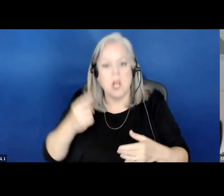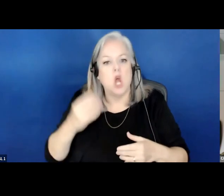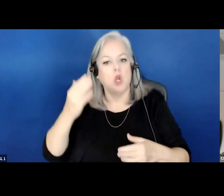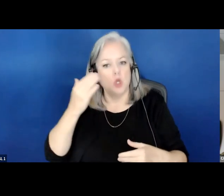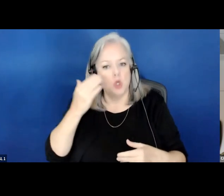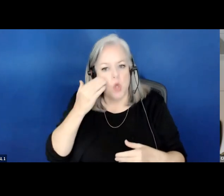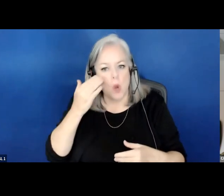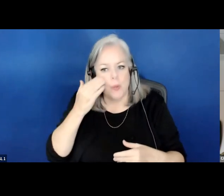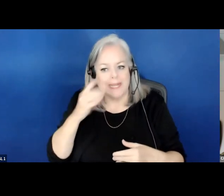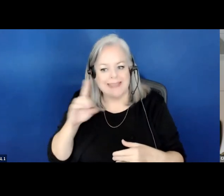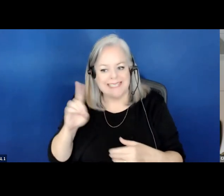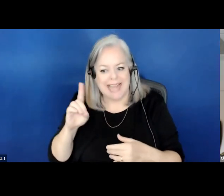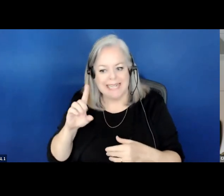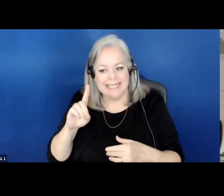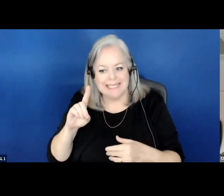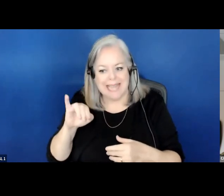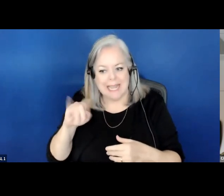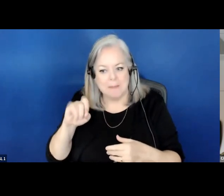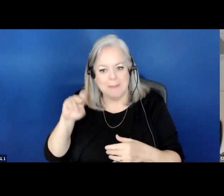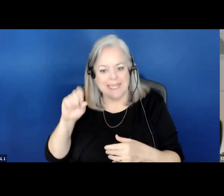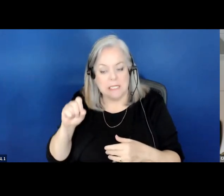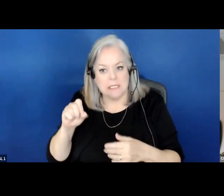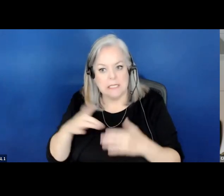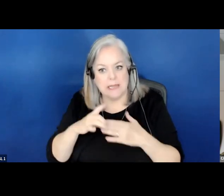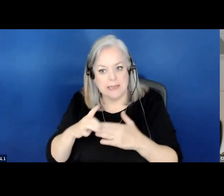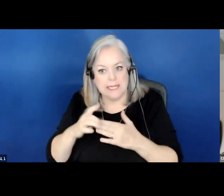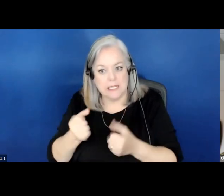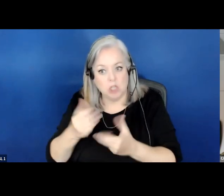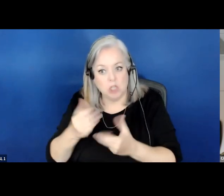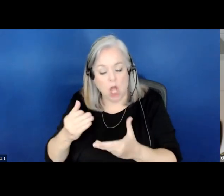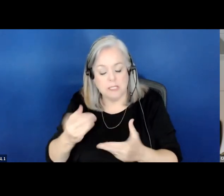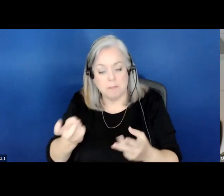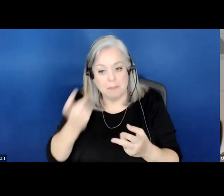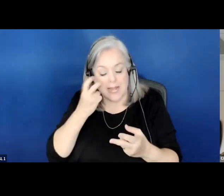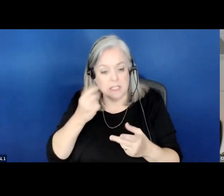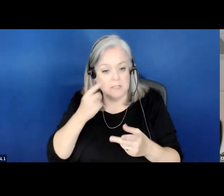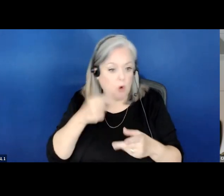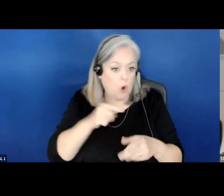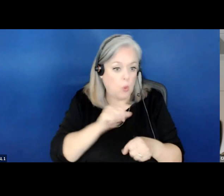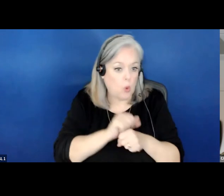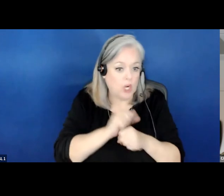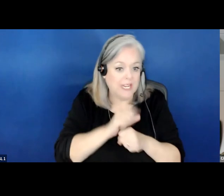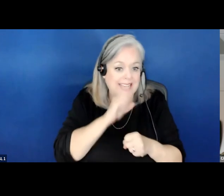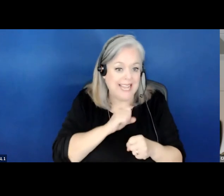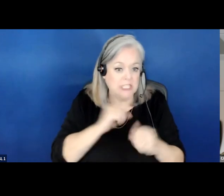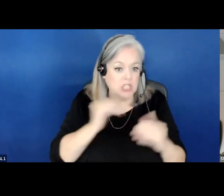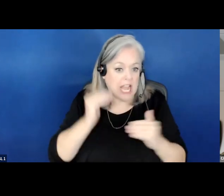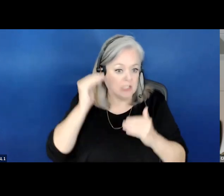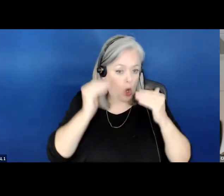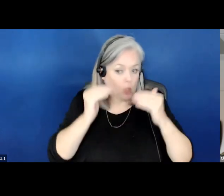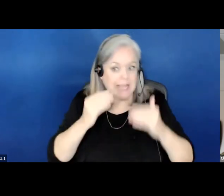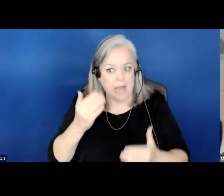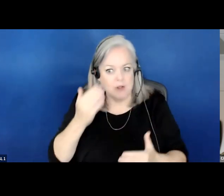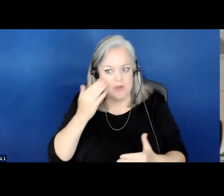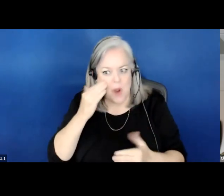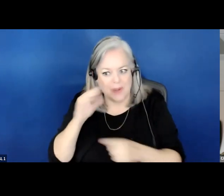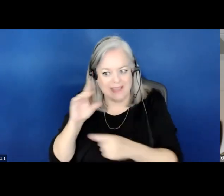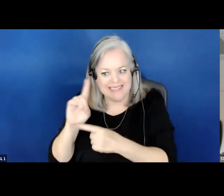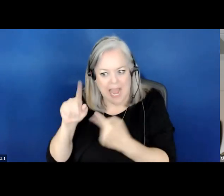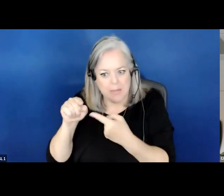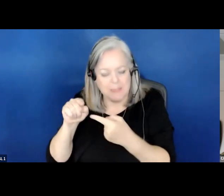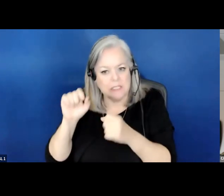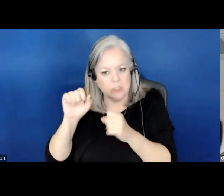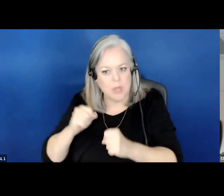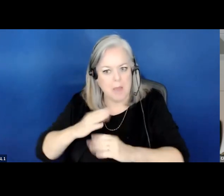is a leading cause of blindness for working age adults and knowing that diabetes is a preventable